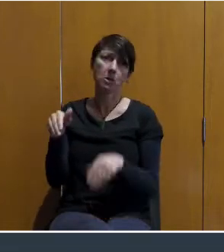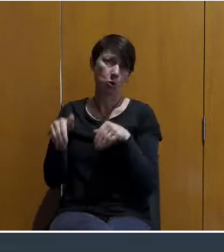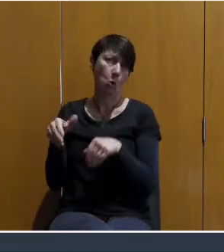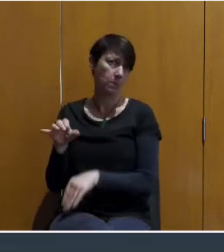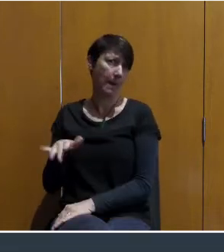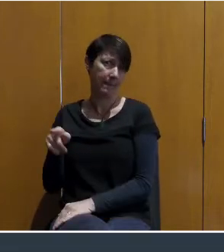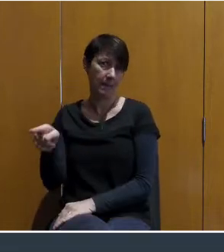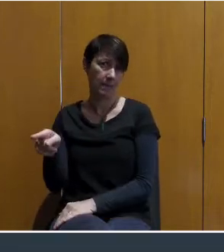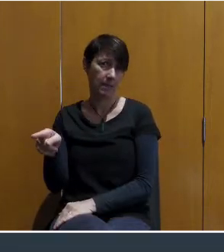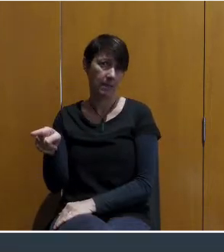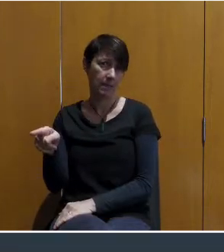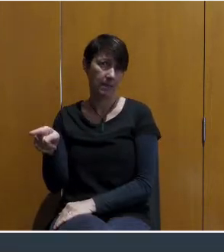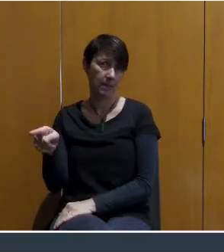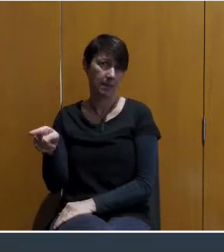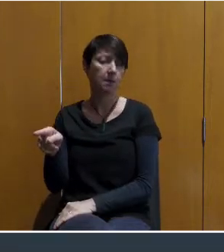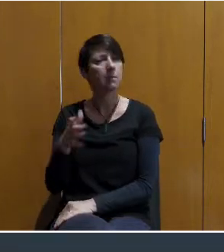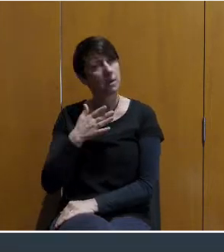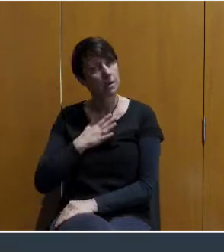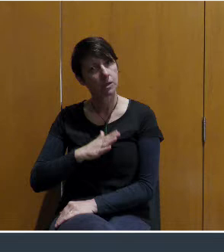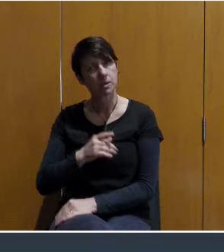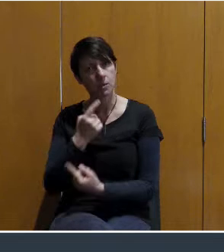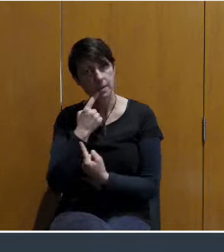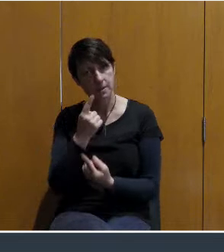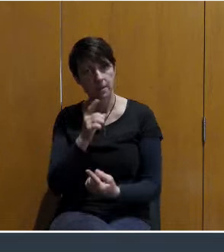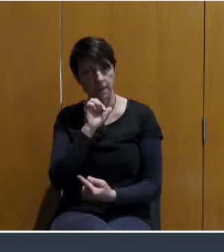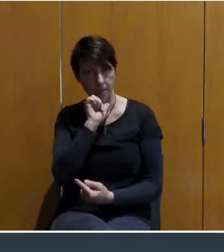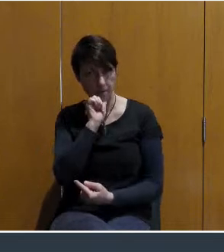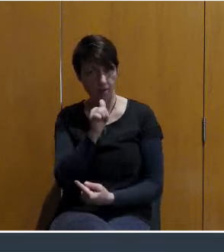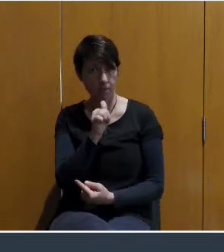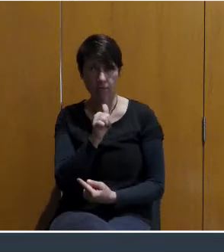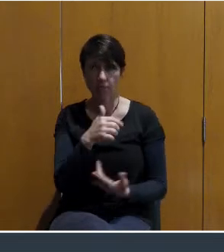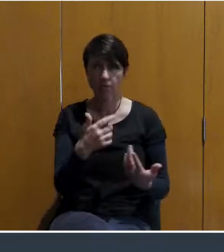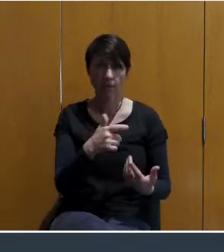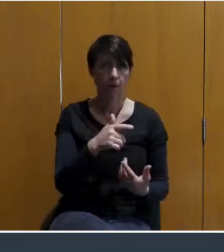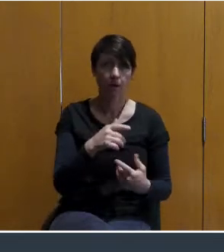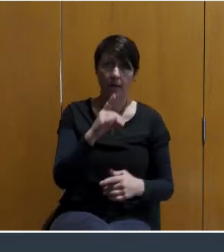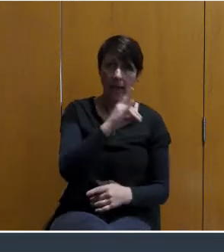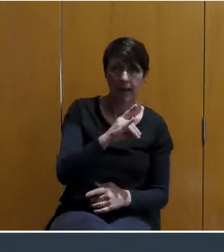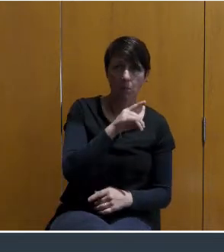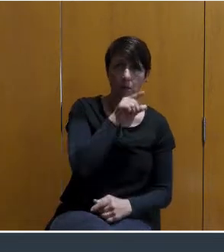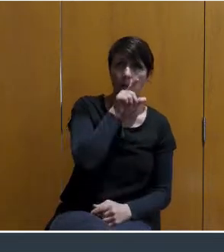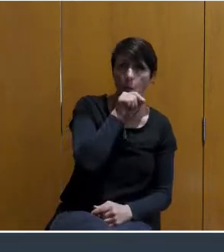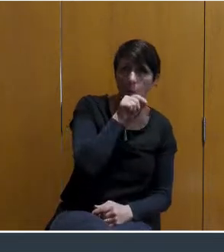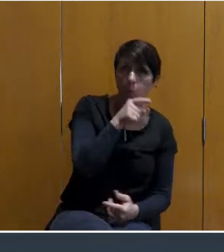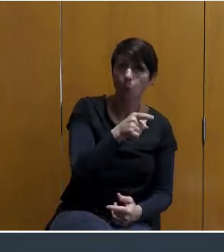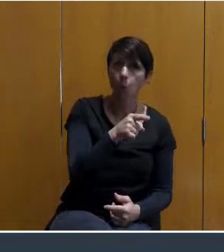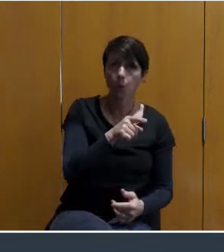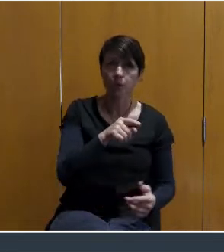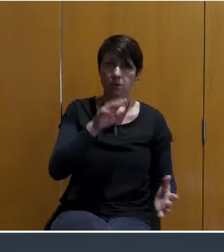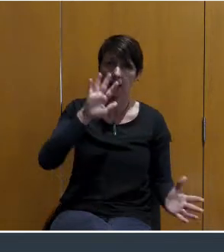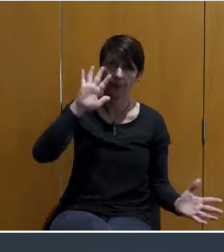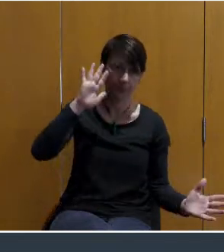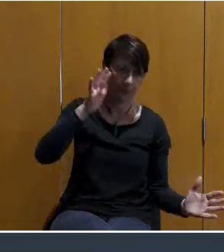you that when a species is not doing well, that roughly 10% of predations is